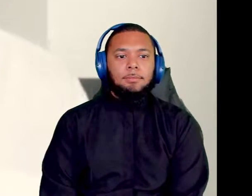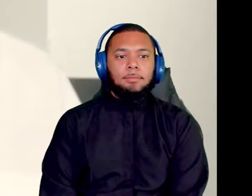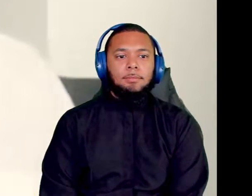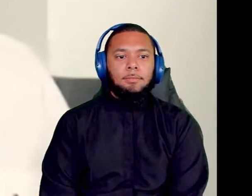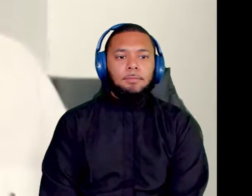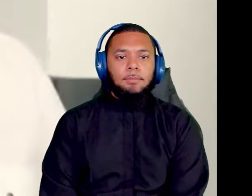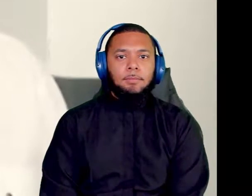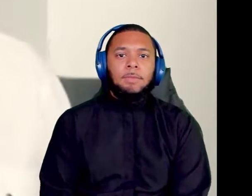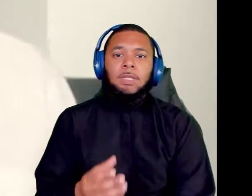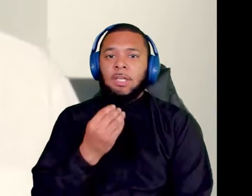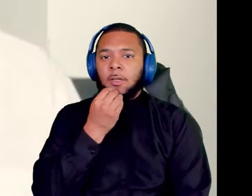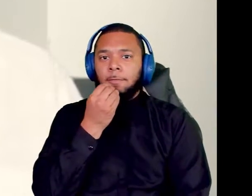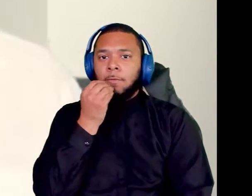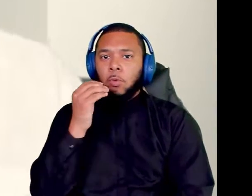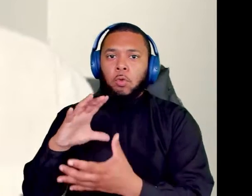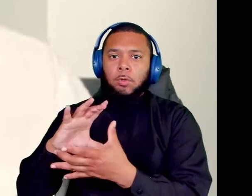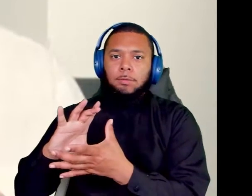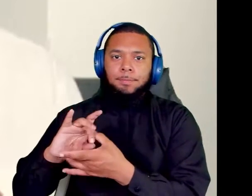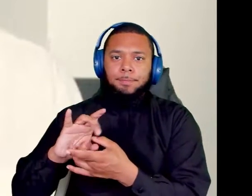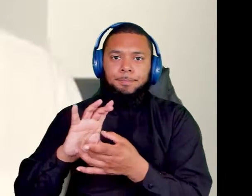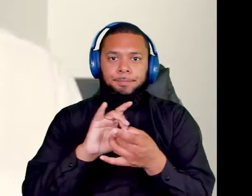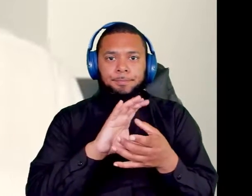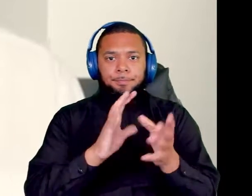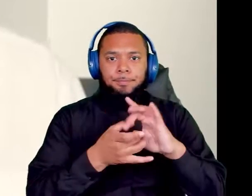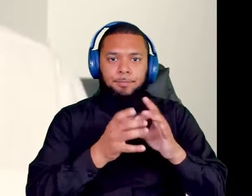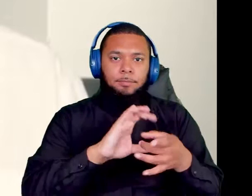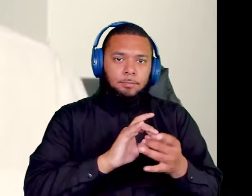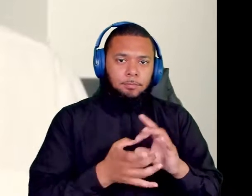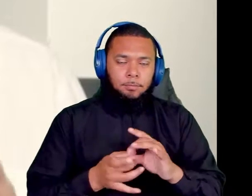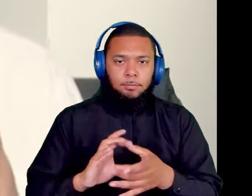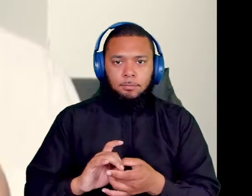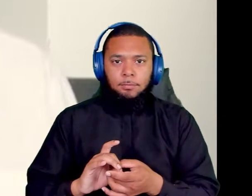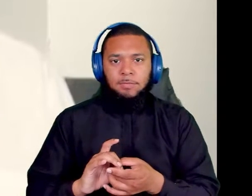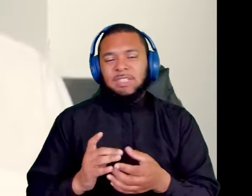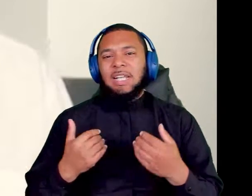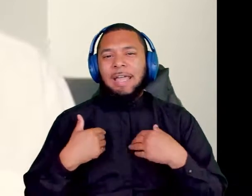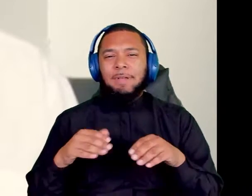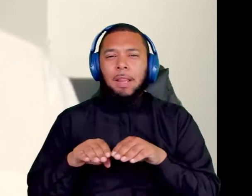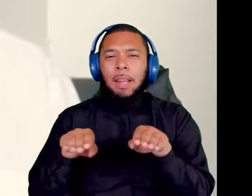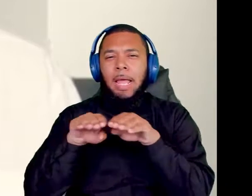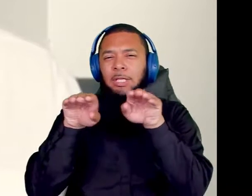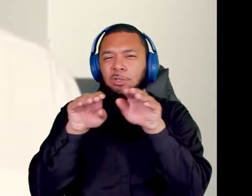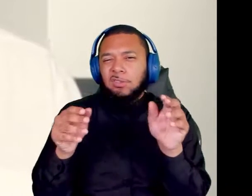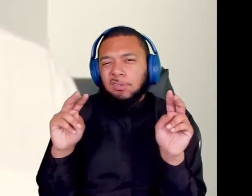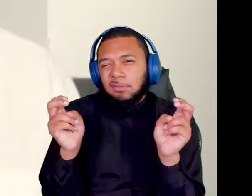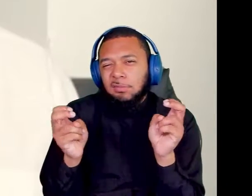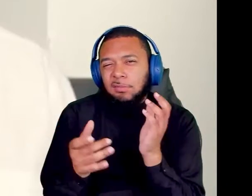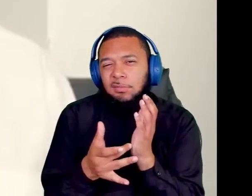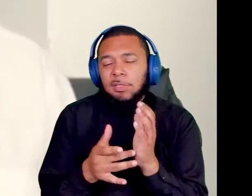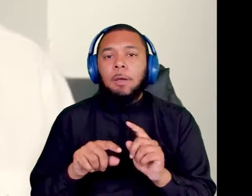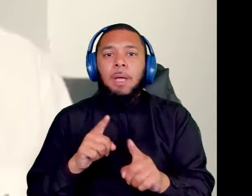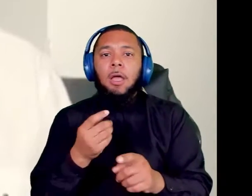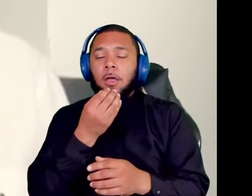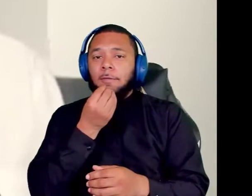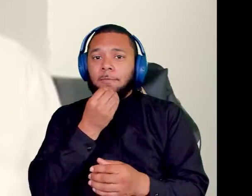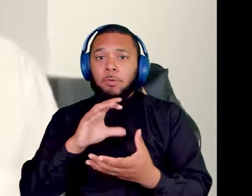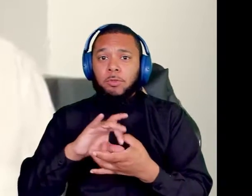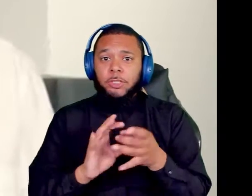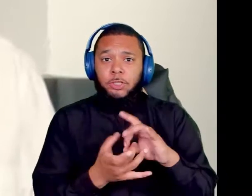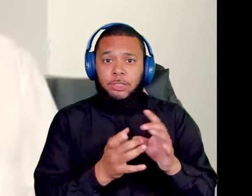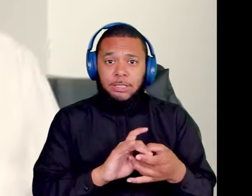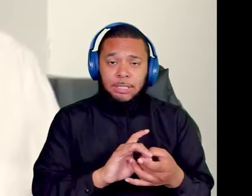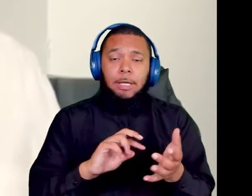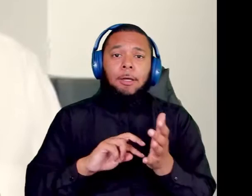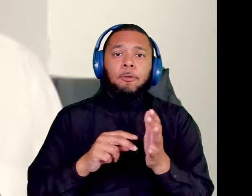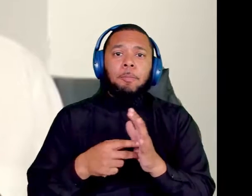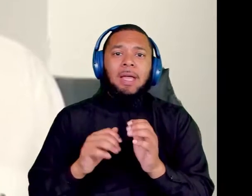Food chains are composed of layers, if you want to call it that. But when we talk about food chains, we're talking about the way that matter and energy